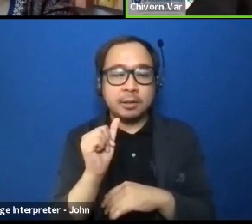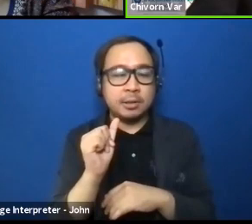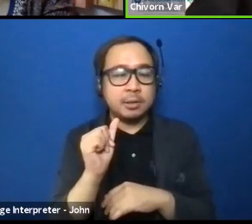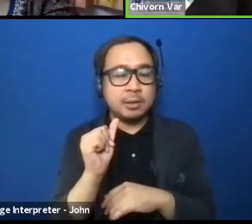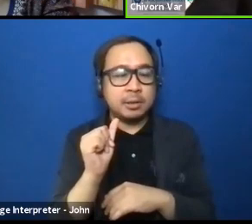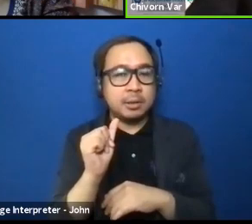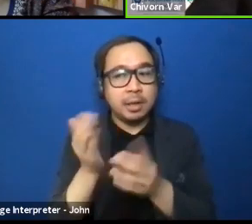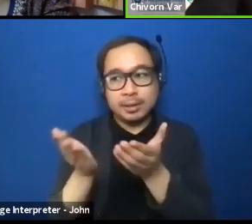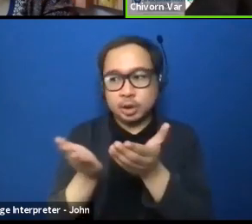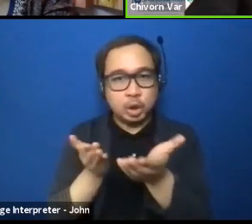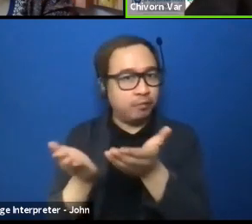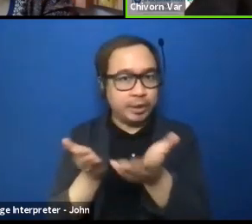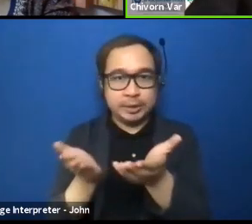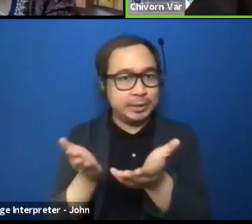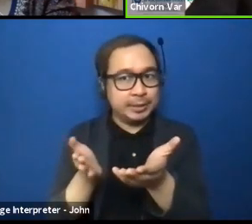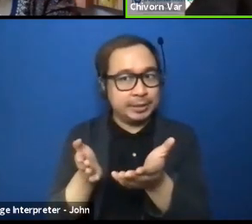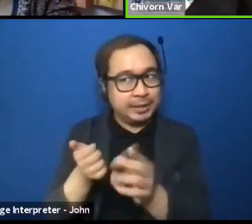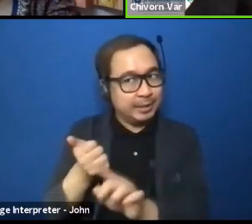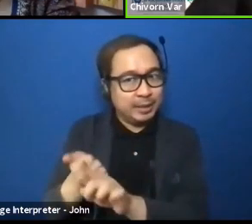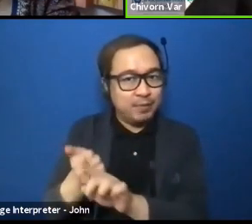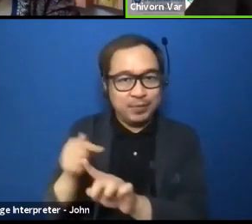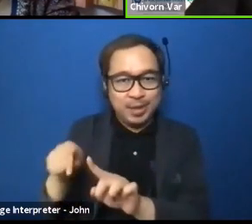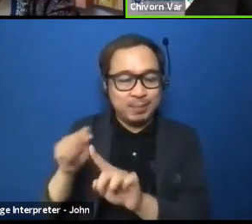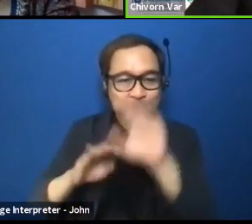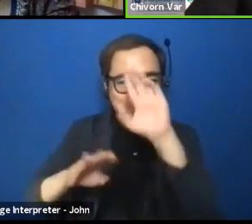itself, but I think